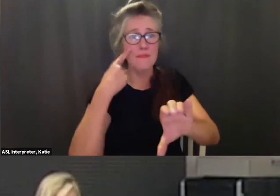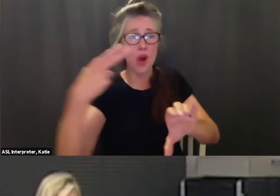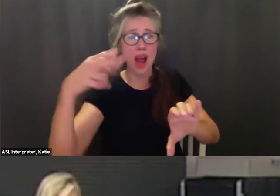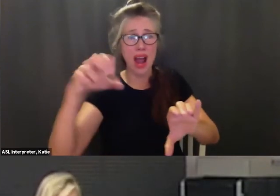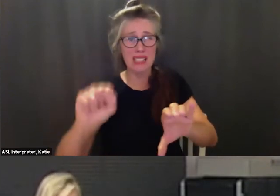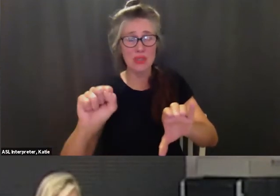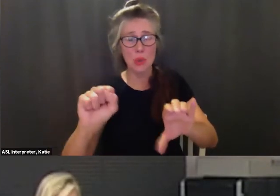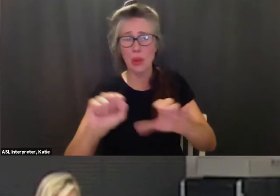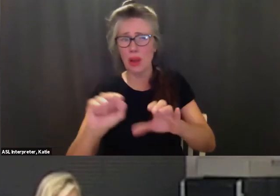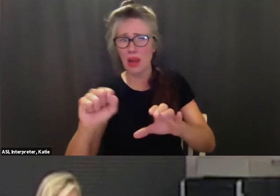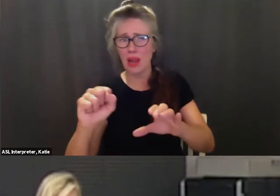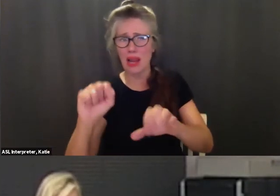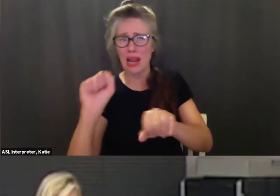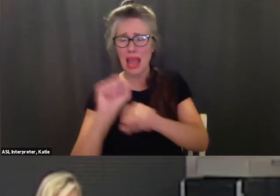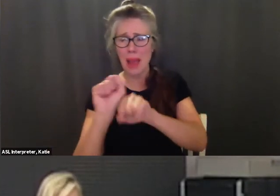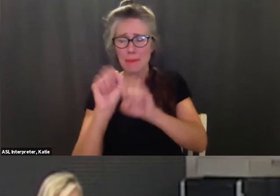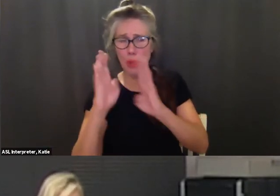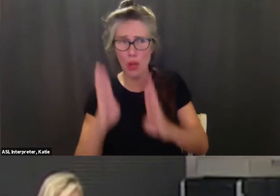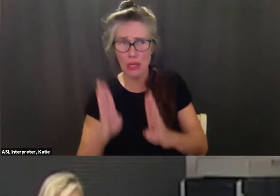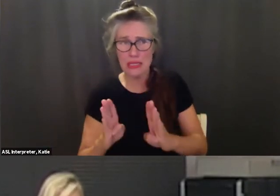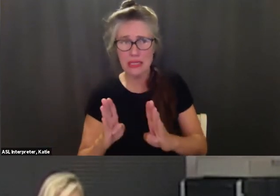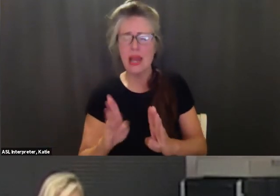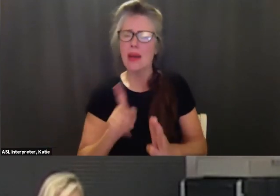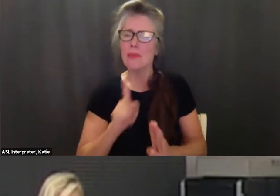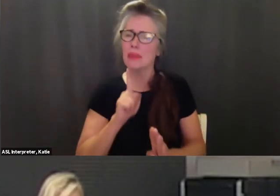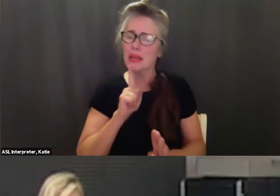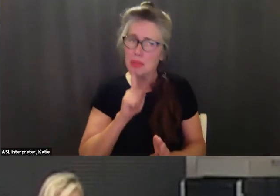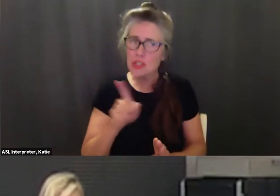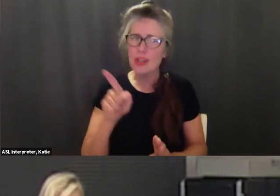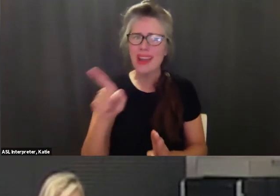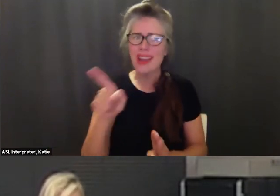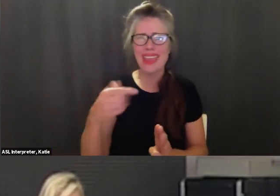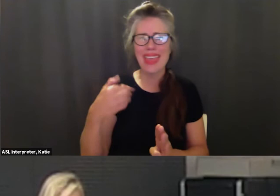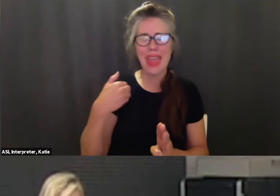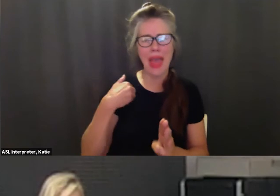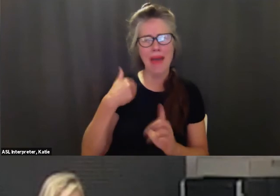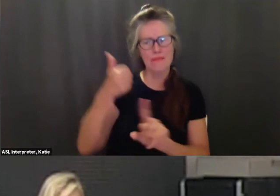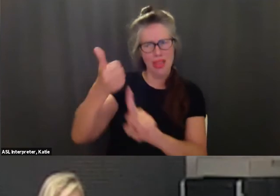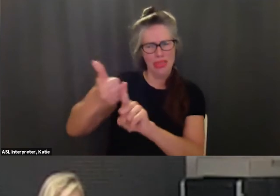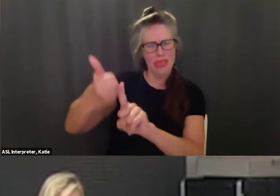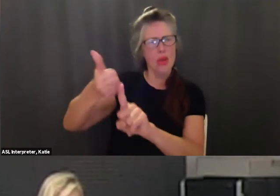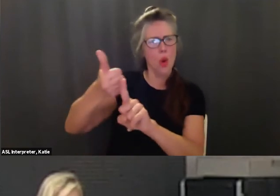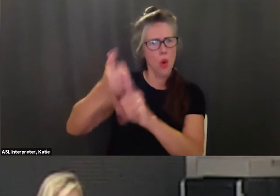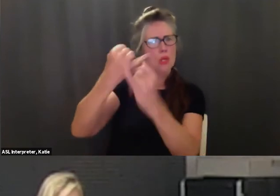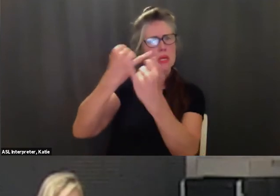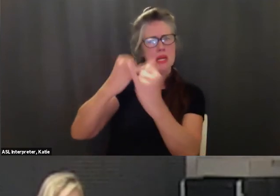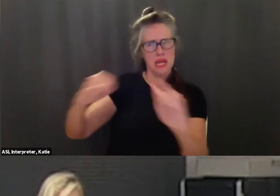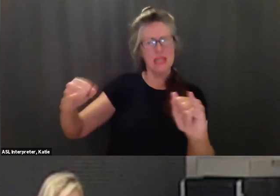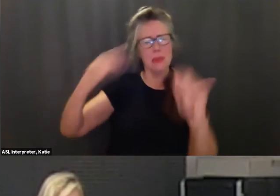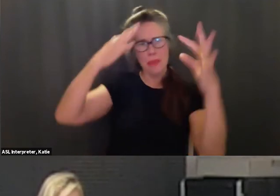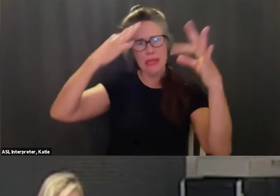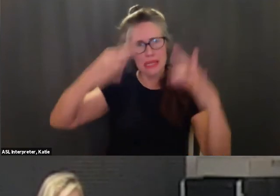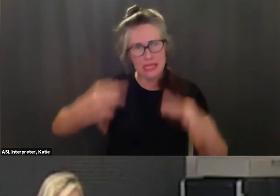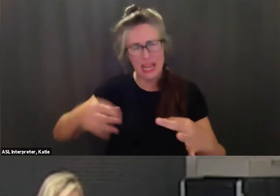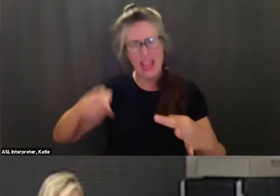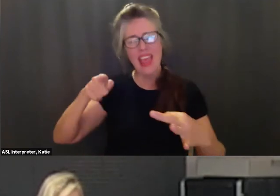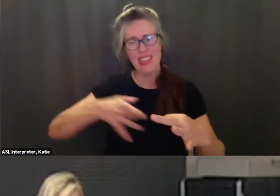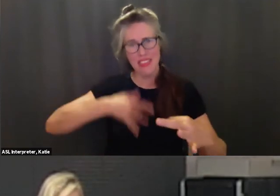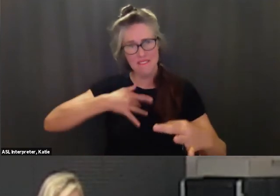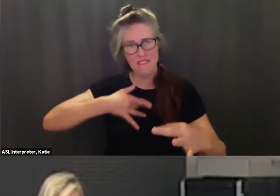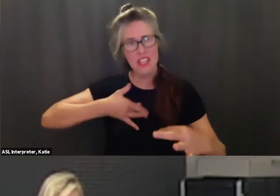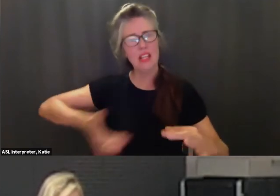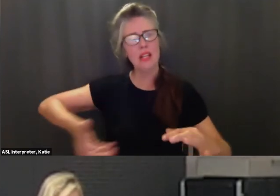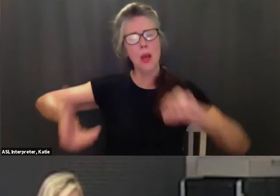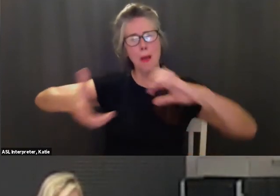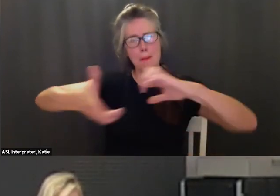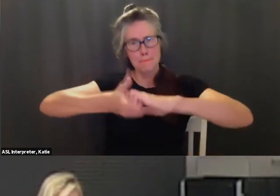like to make sure that these employees have some agency, that they are partners in